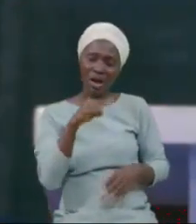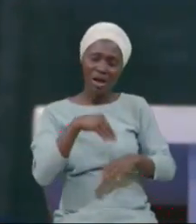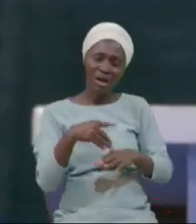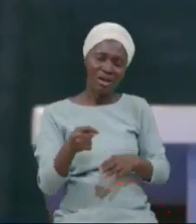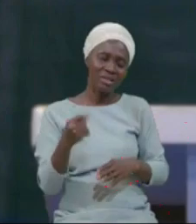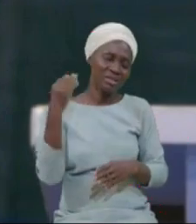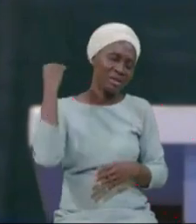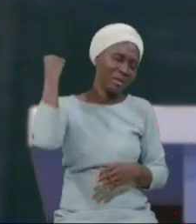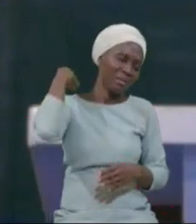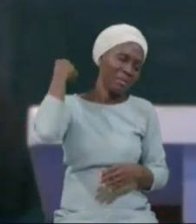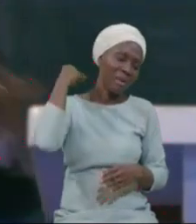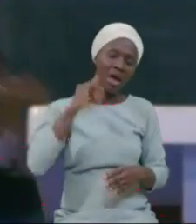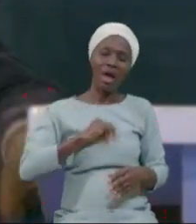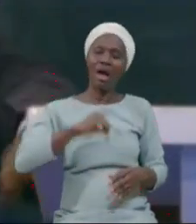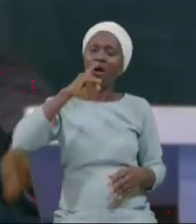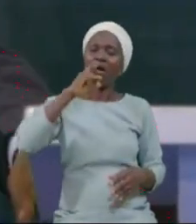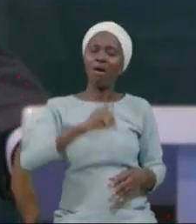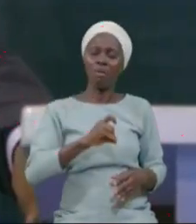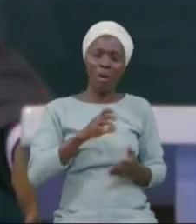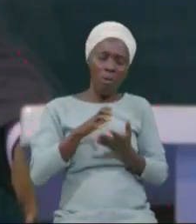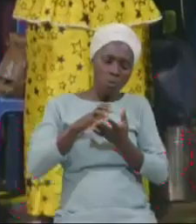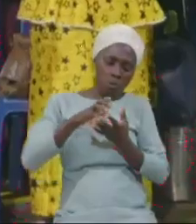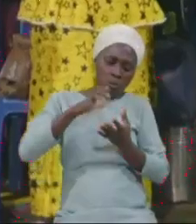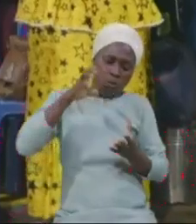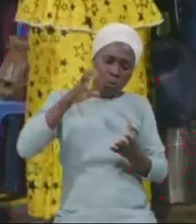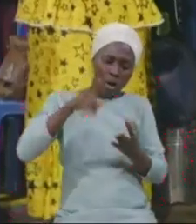swelling, come out in Jesus' name.